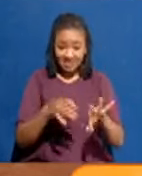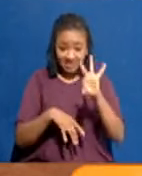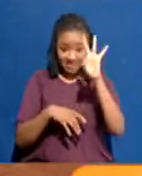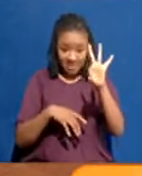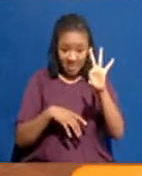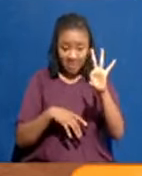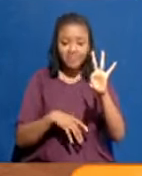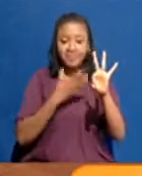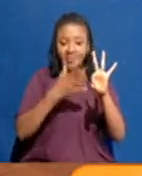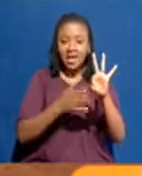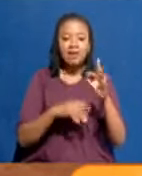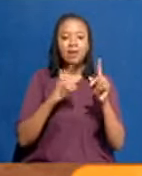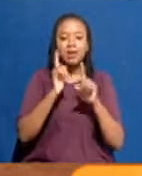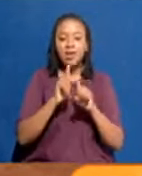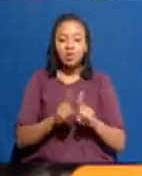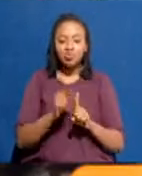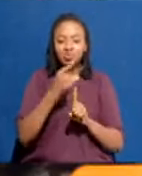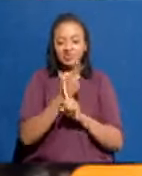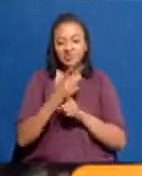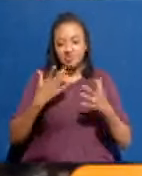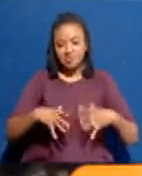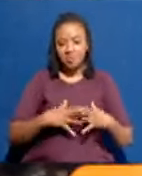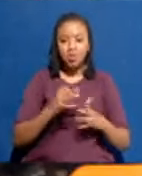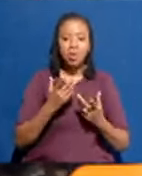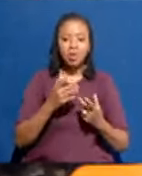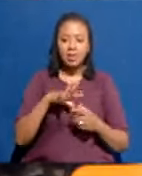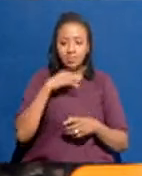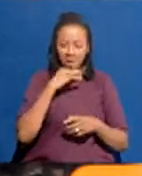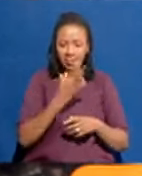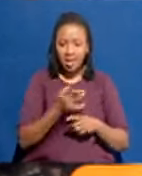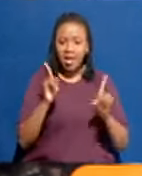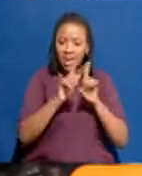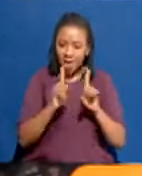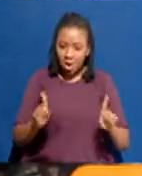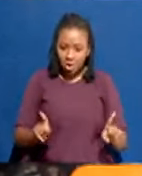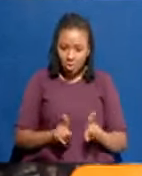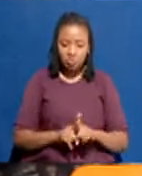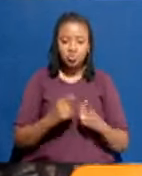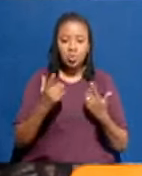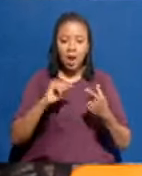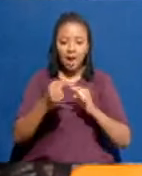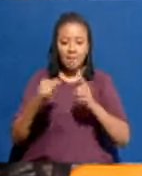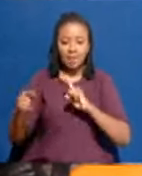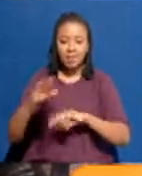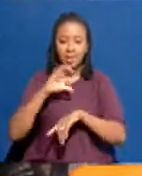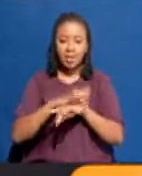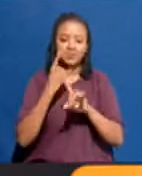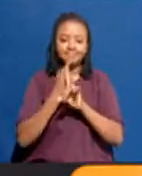passengers. Several other passengers sustained injuries and are undergoing treatment at Kibwezi Sub-County Hospital.